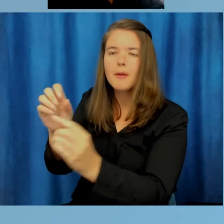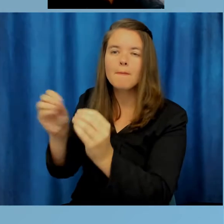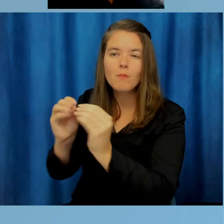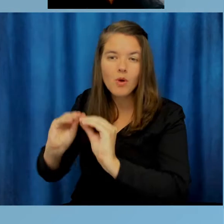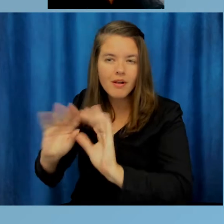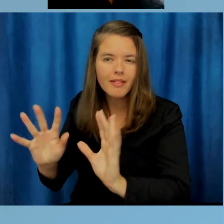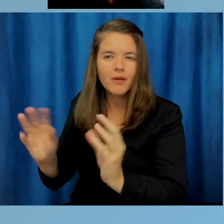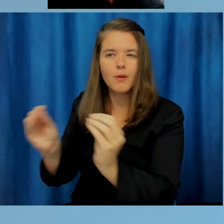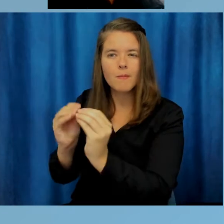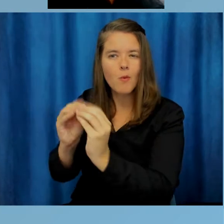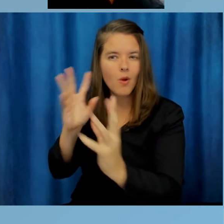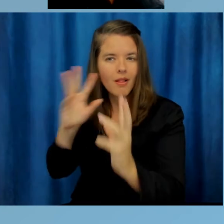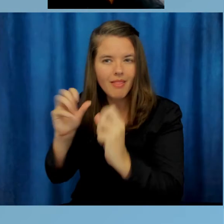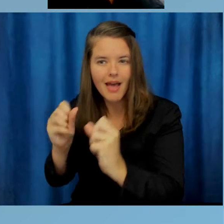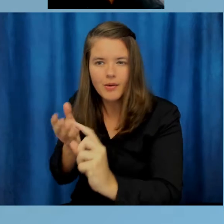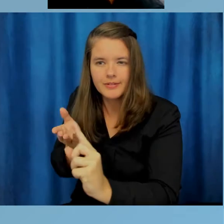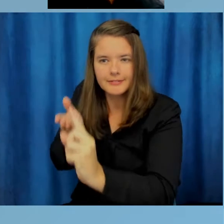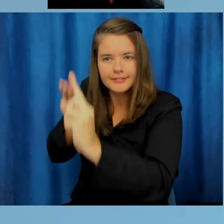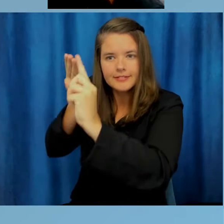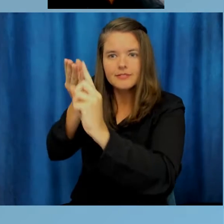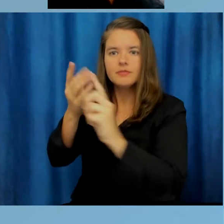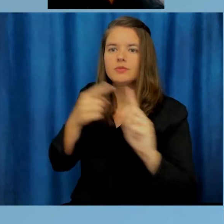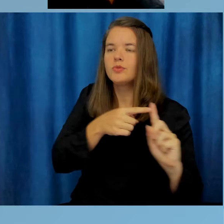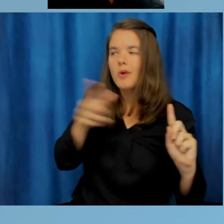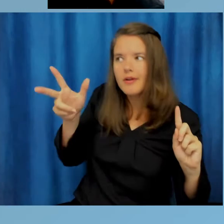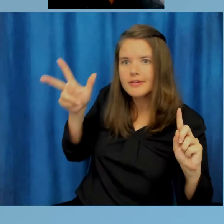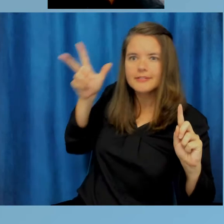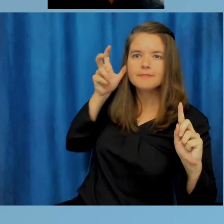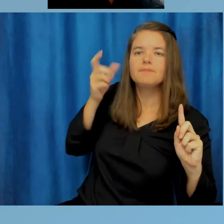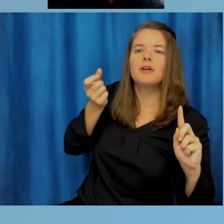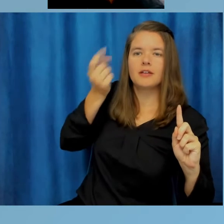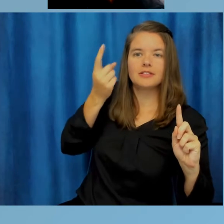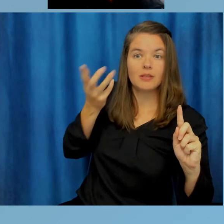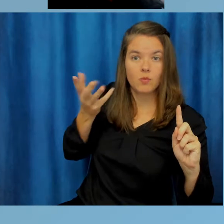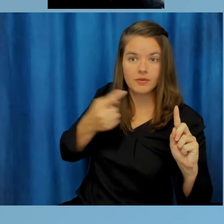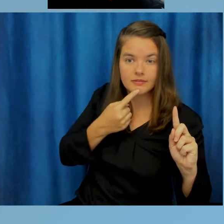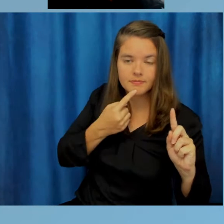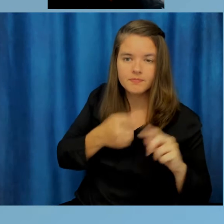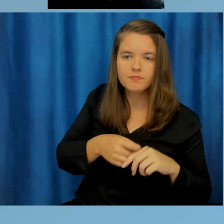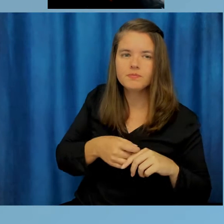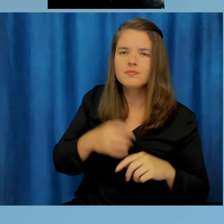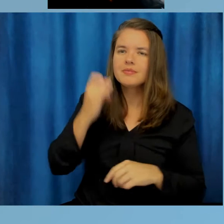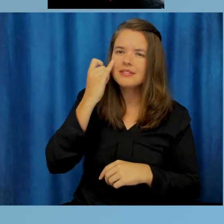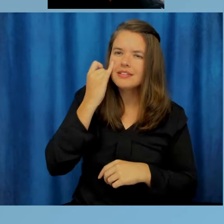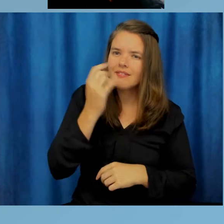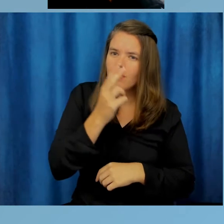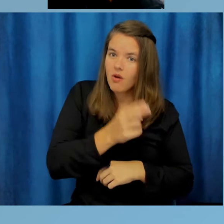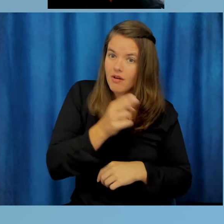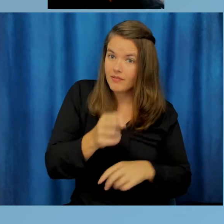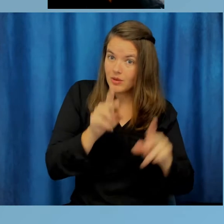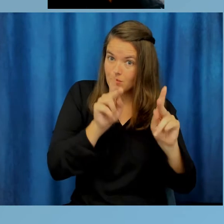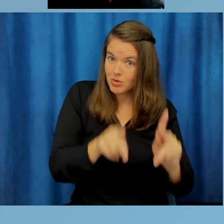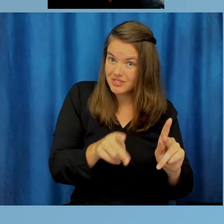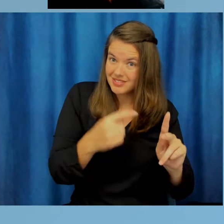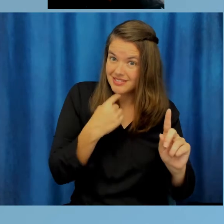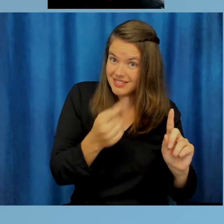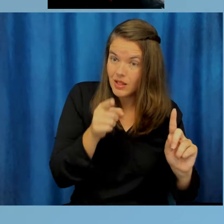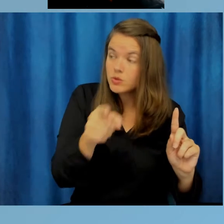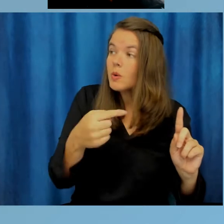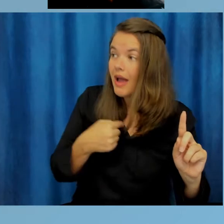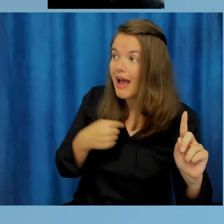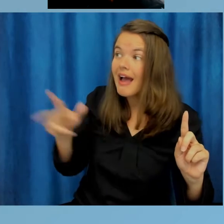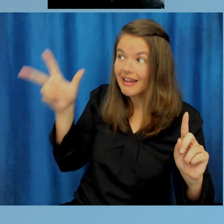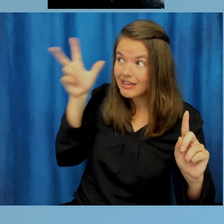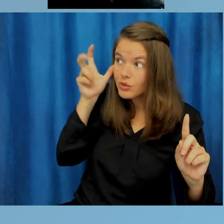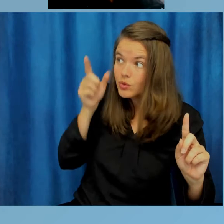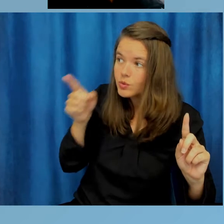hard of hearing person to hear and understand what's being said. If the hard of hearing person says to you,